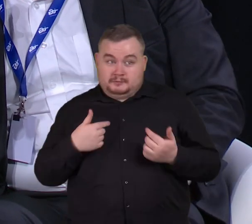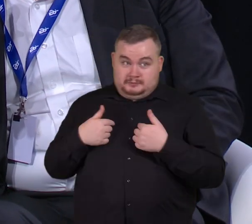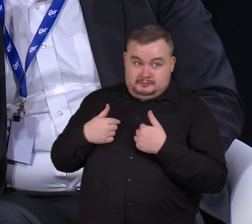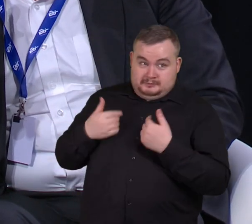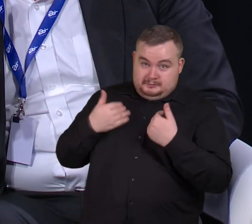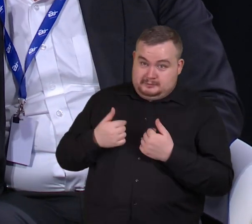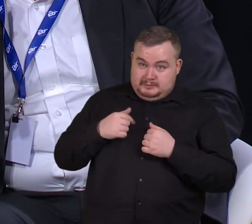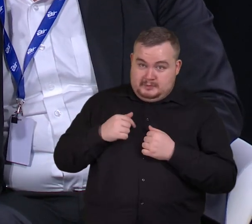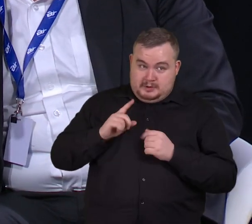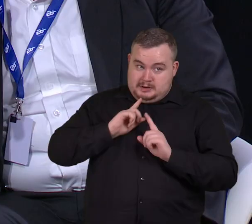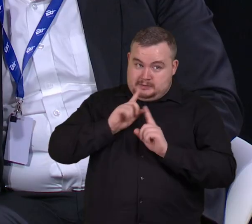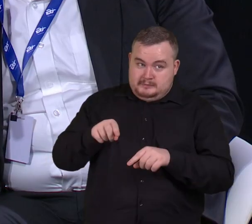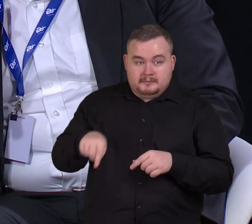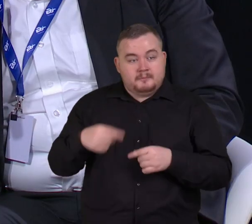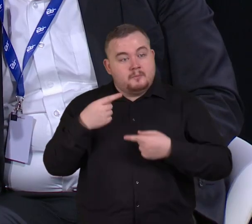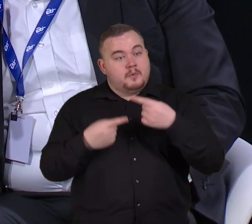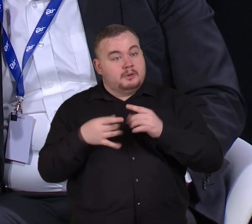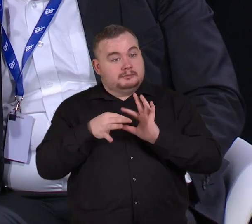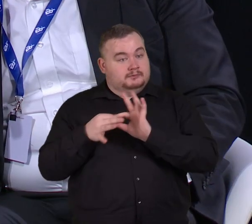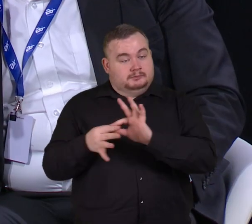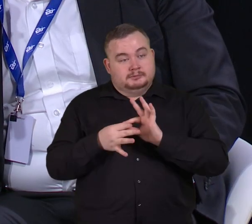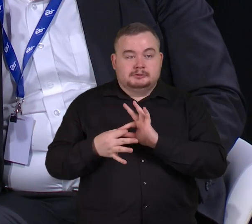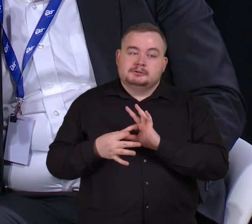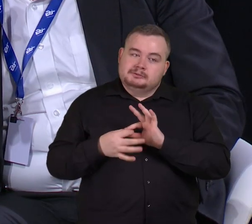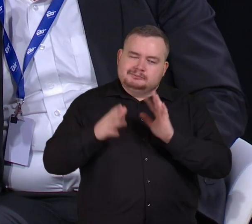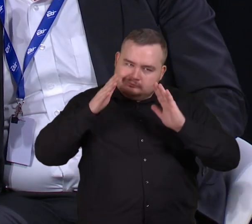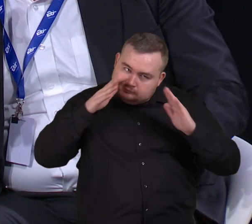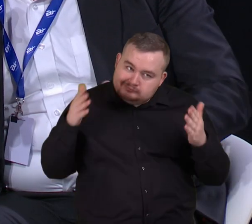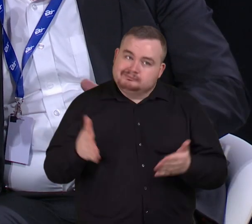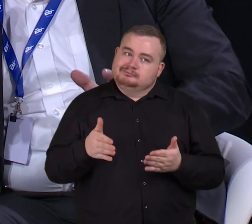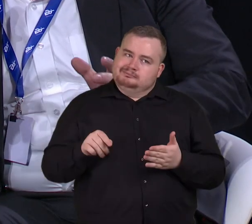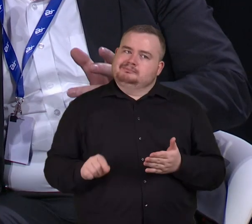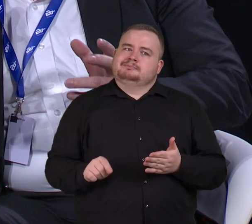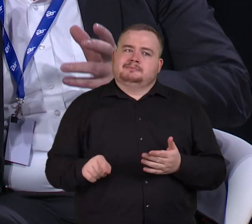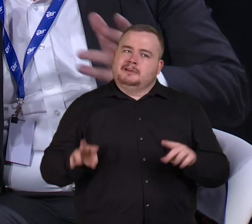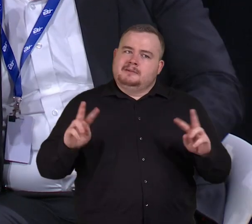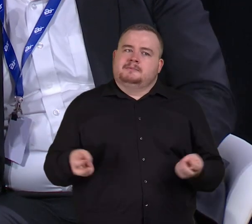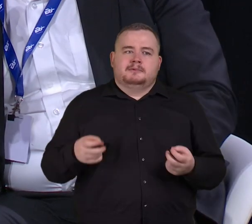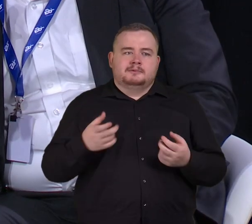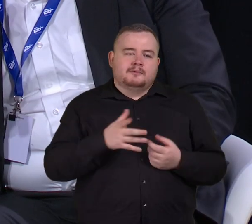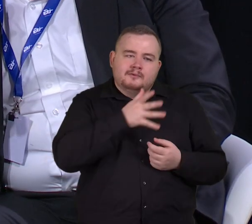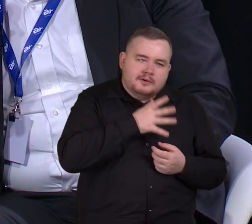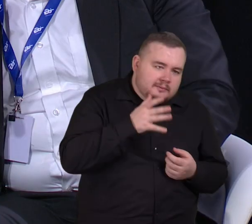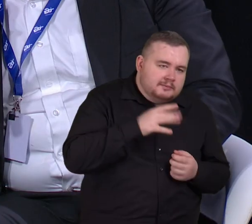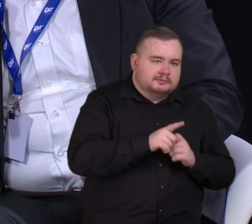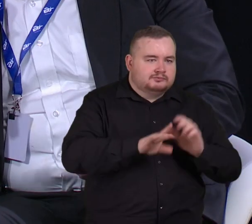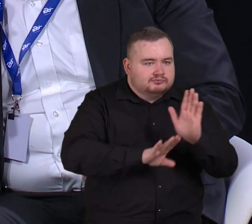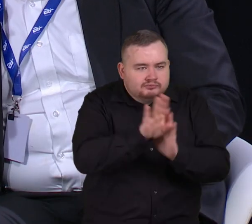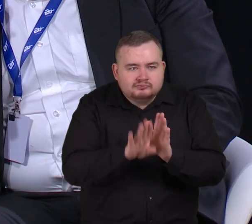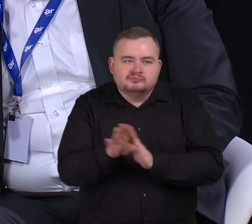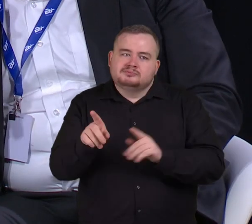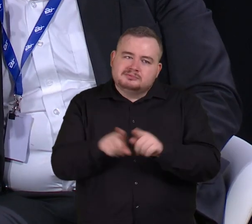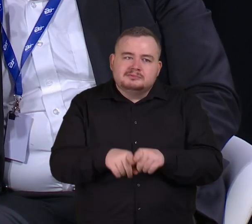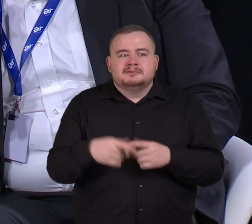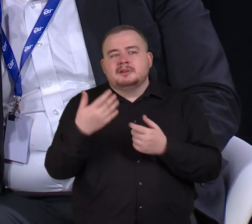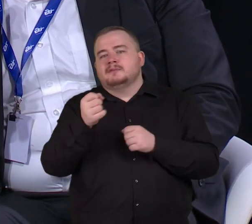is doing rural development. There's another fund which is largely doing agricultural development, but the